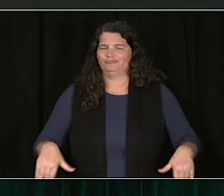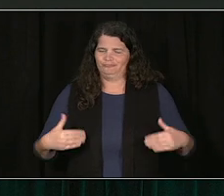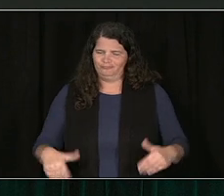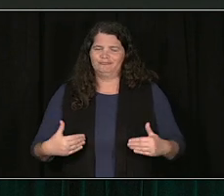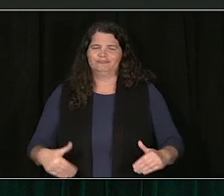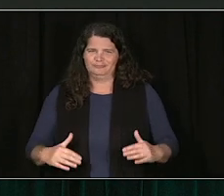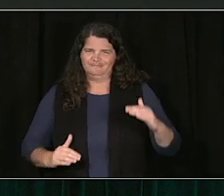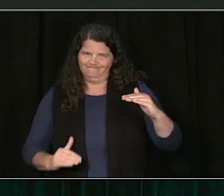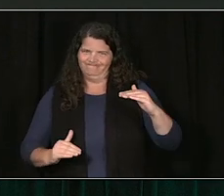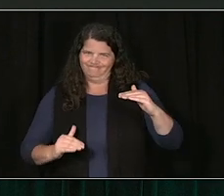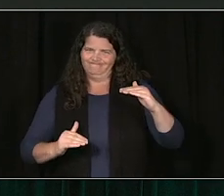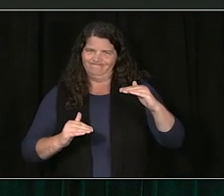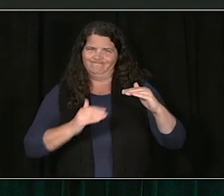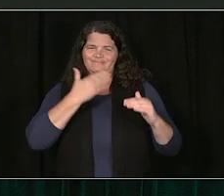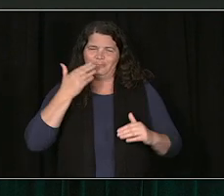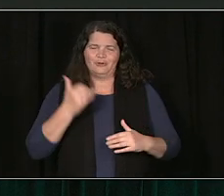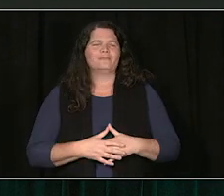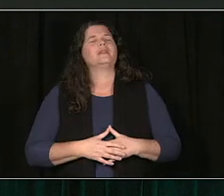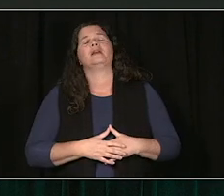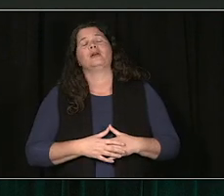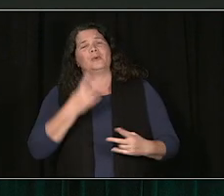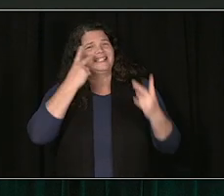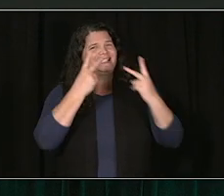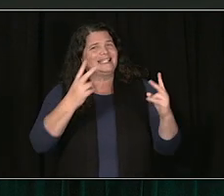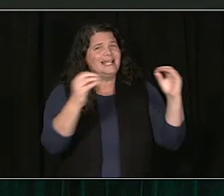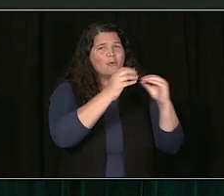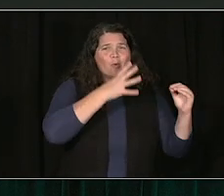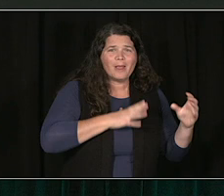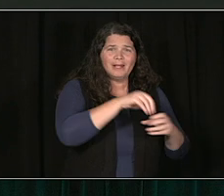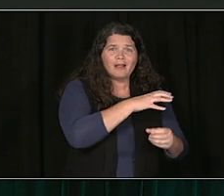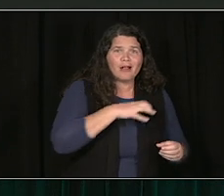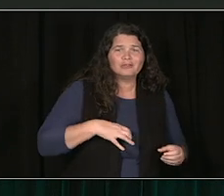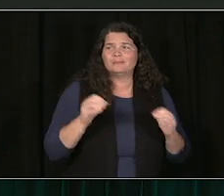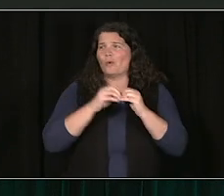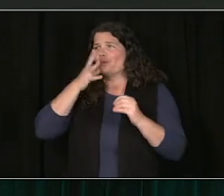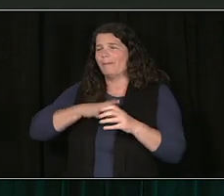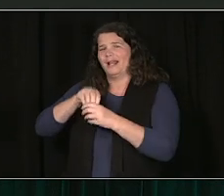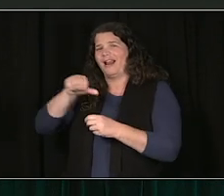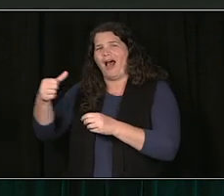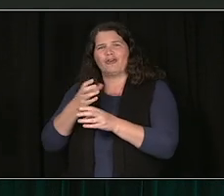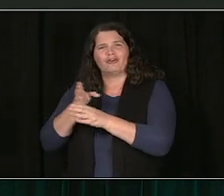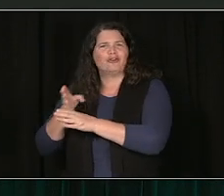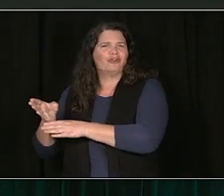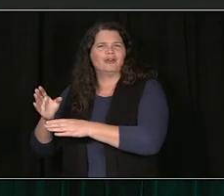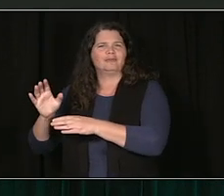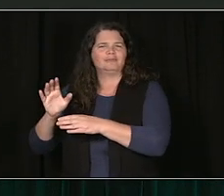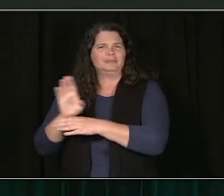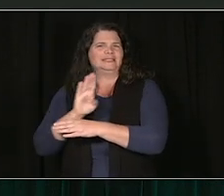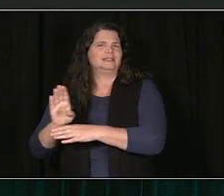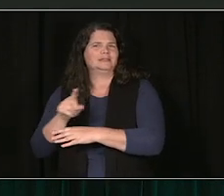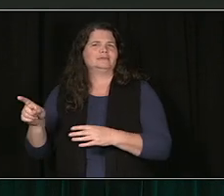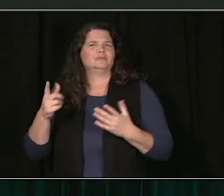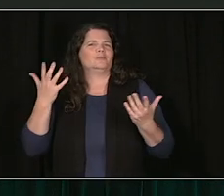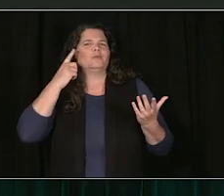What do you think are the benefits of seeing more women in Congress and across other industries? Thank you for that. And, you know, I